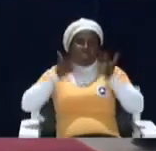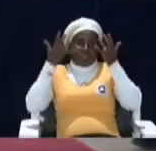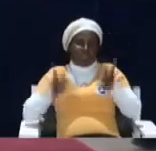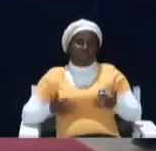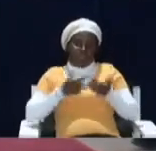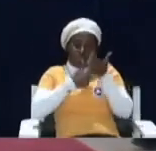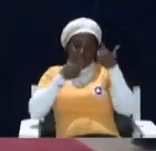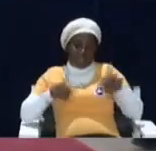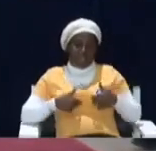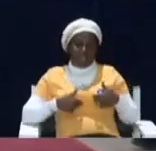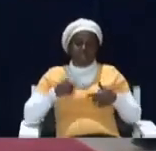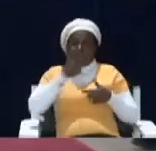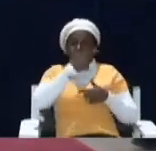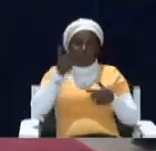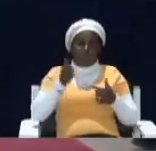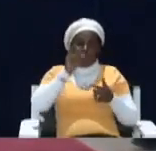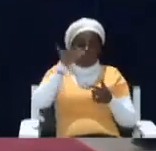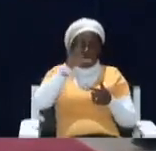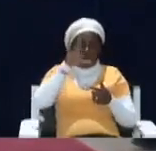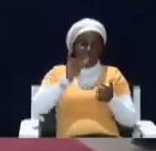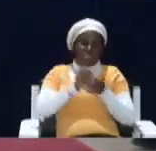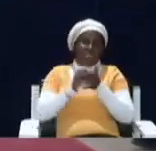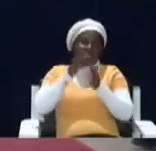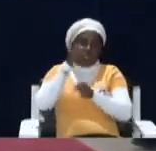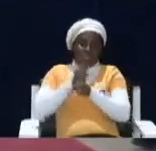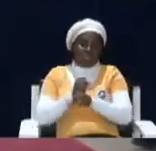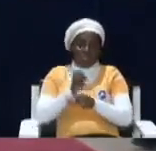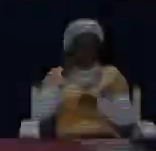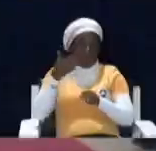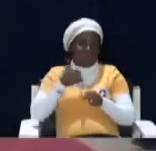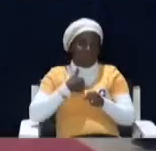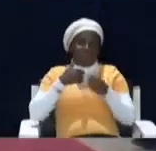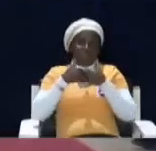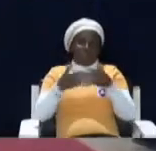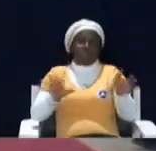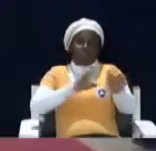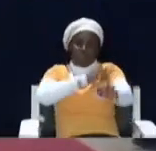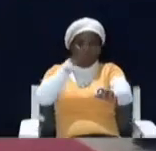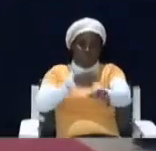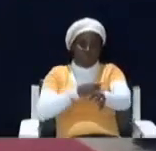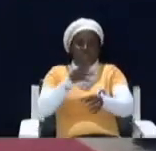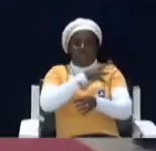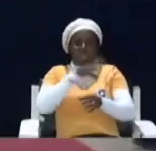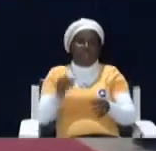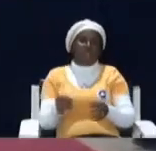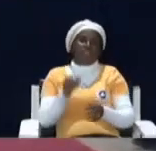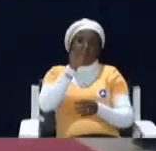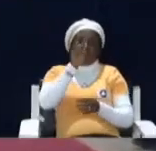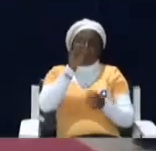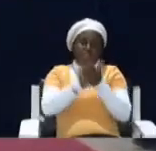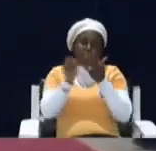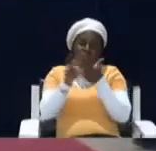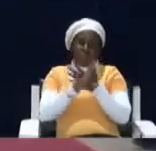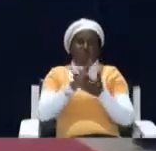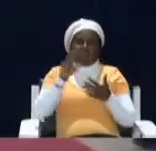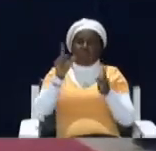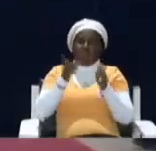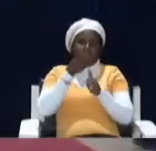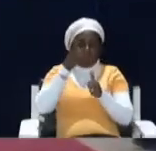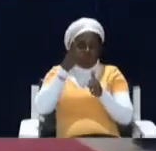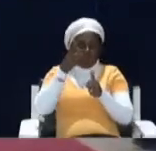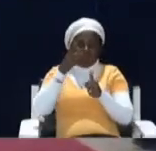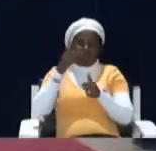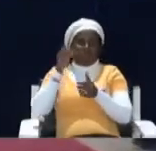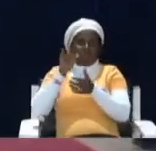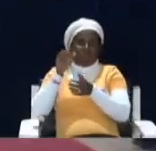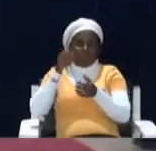with a heavy heart because July that year, I had a miscarriage, and September 1st that year, I actually lost